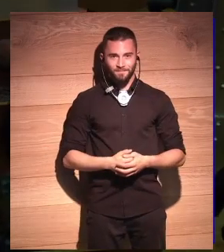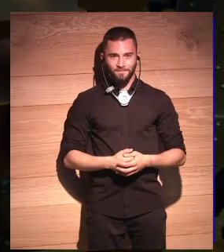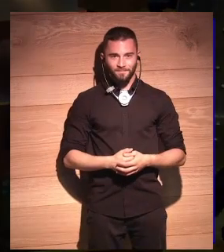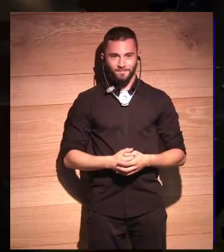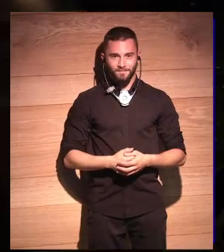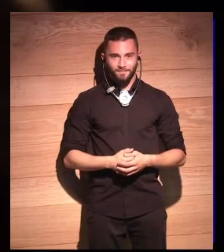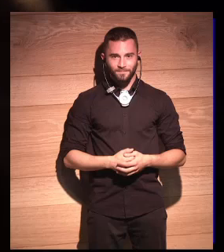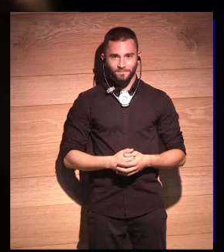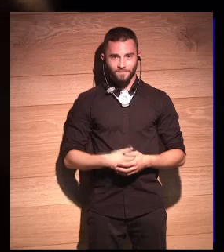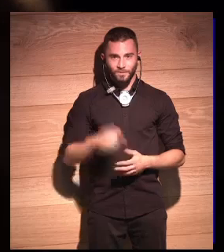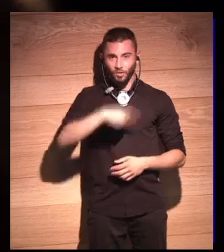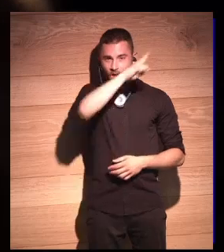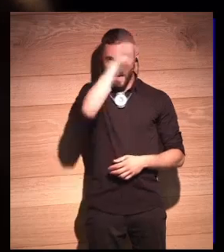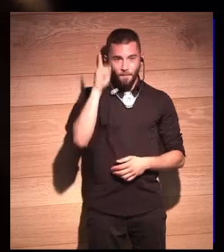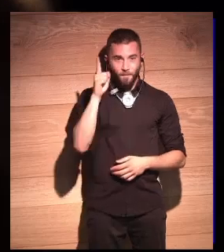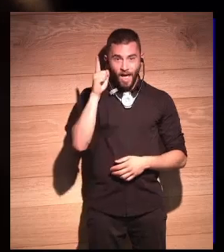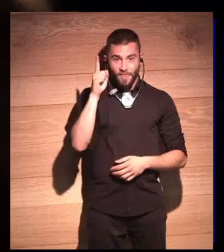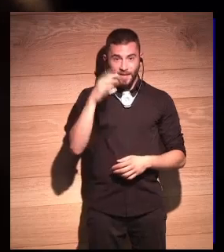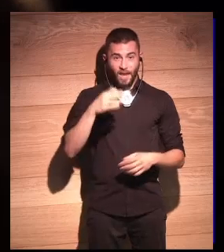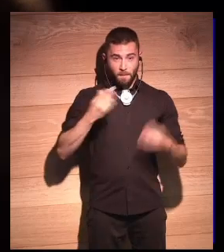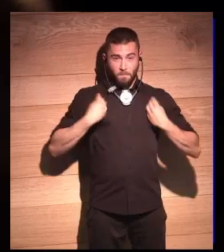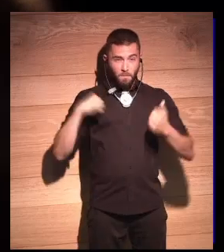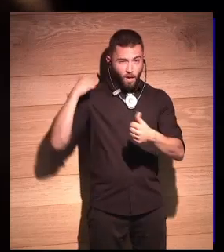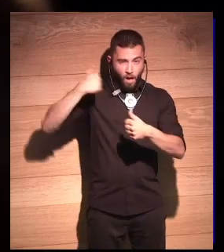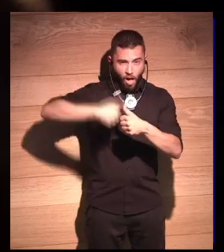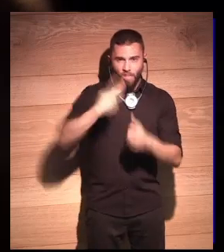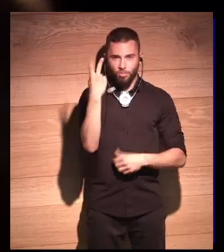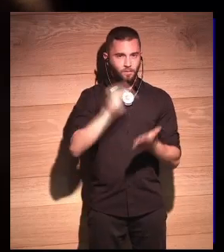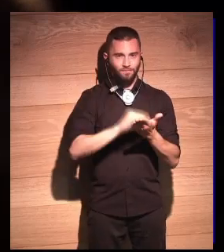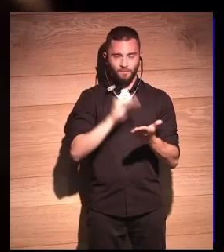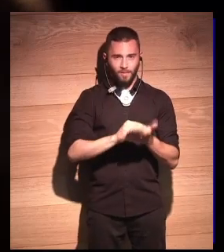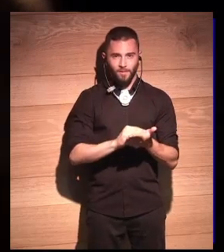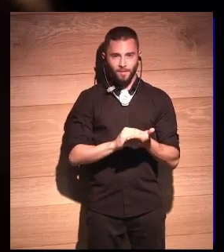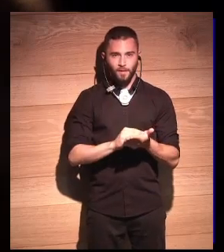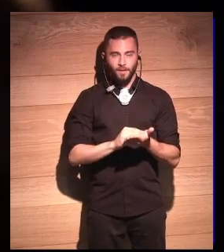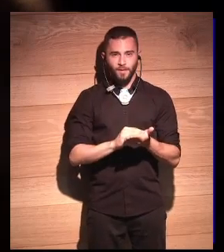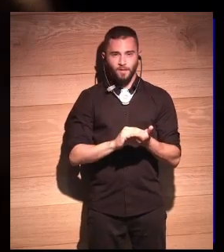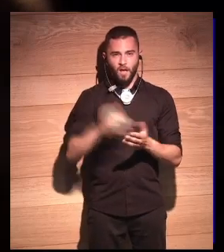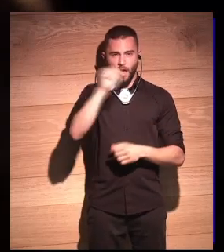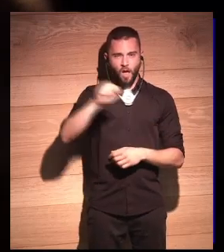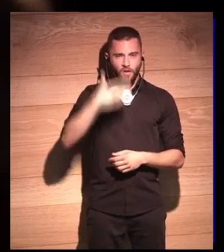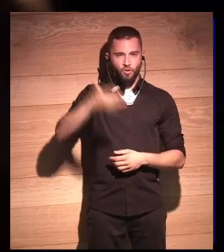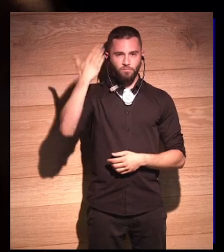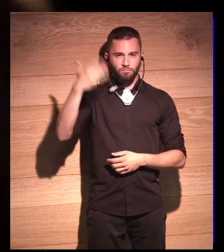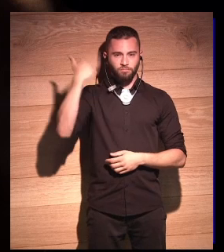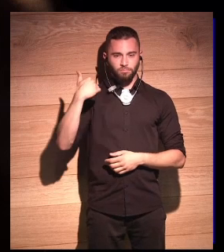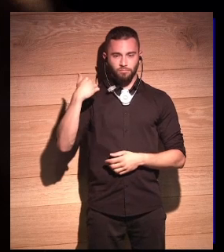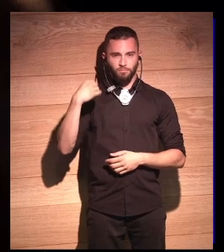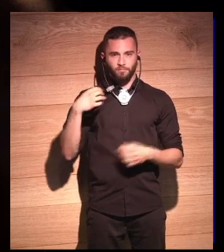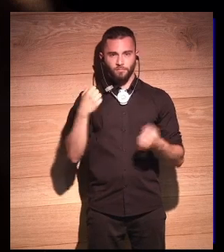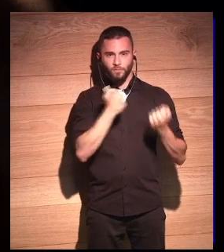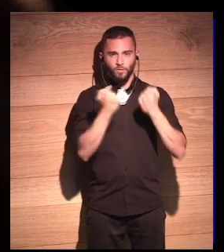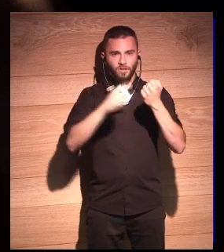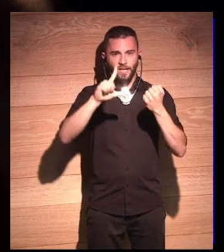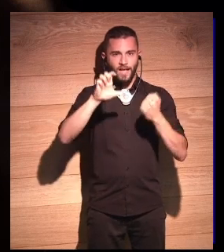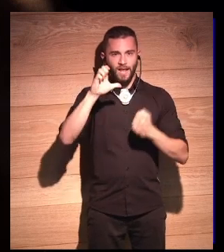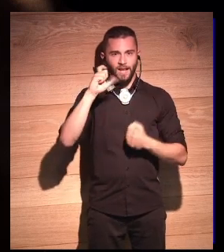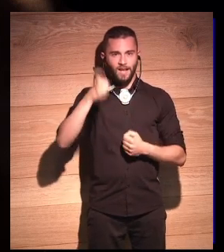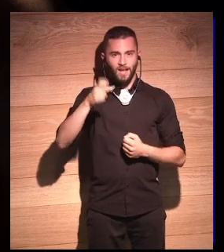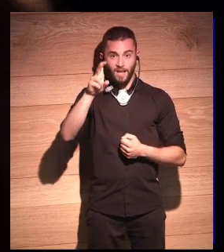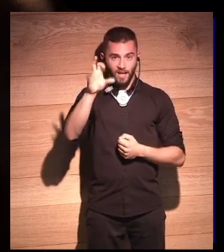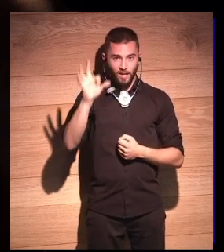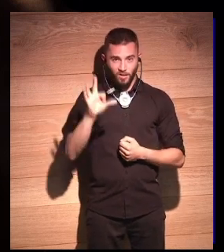Madrid ever. I came here to launch a car 5 years ago for Lexus. It was a very different experience. Suffice to say that I